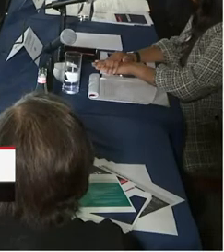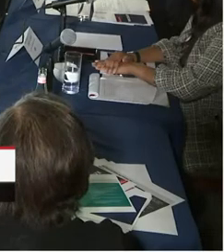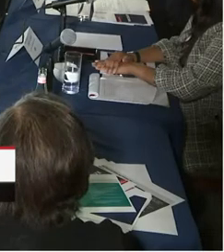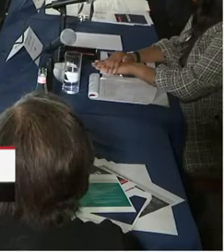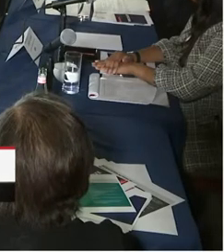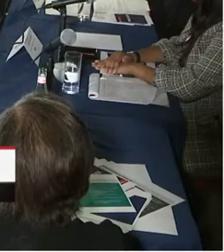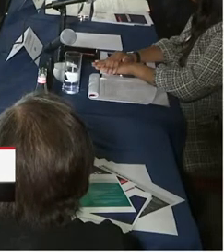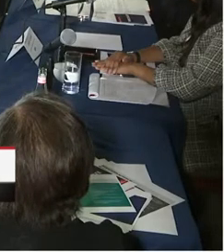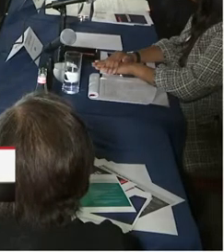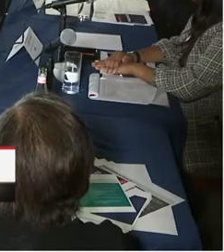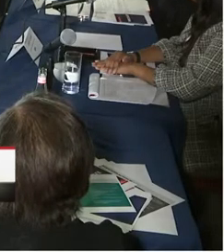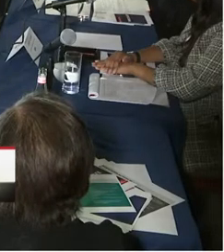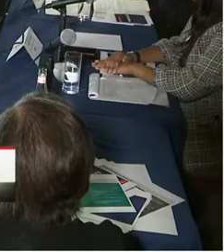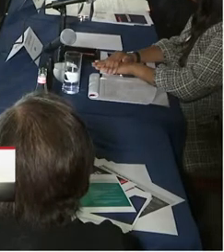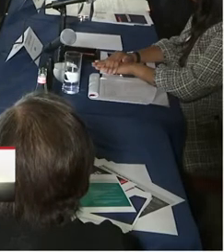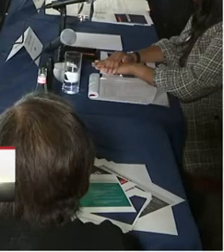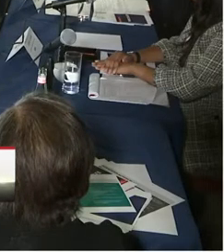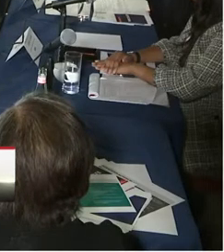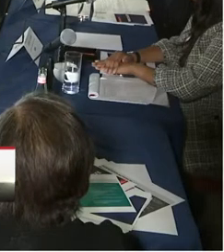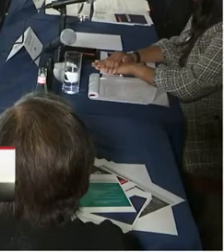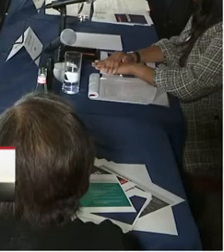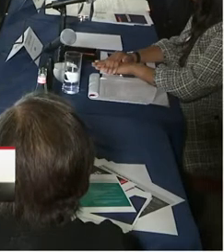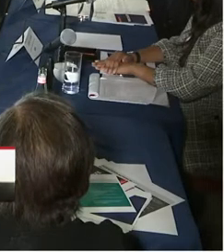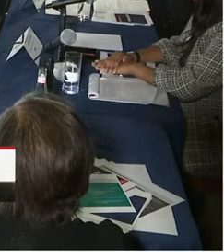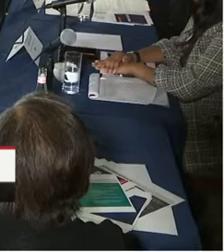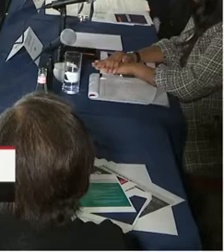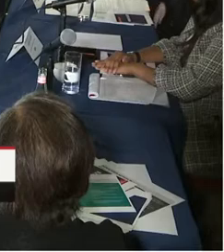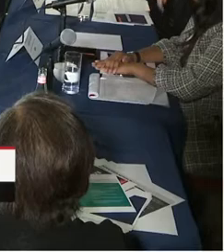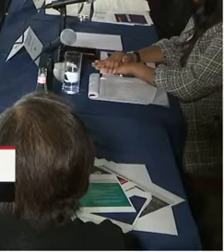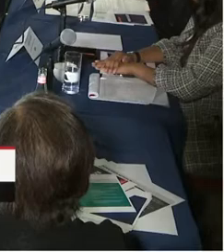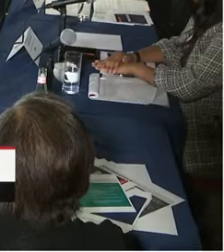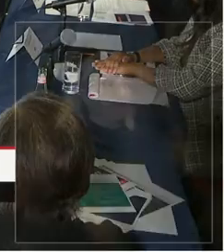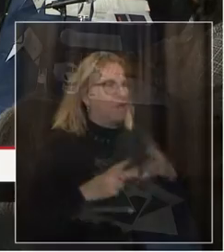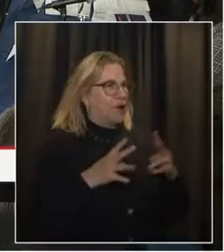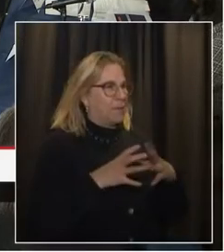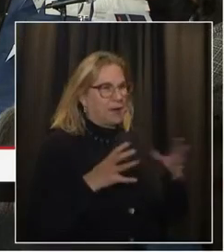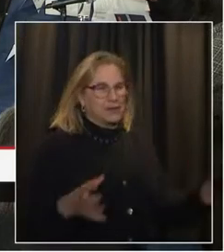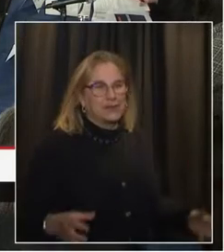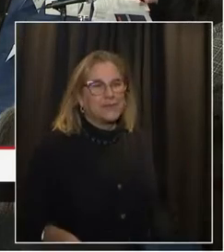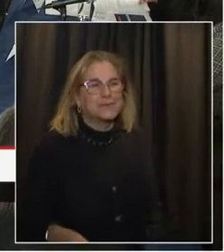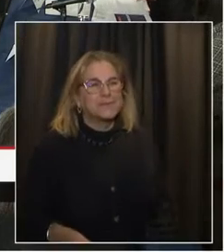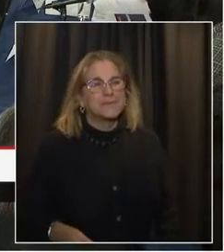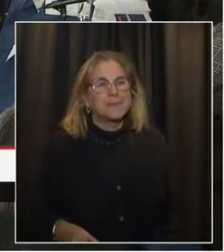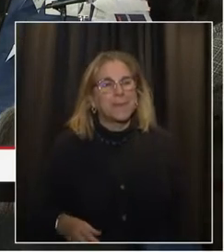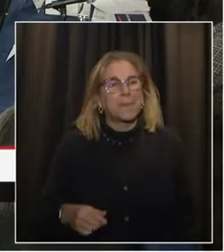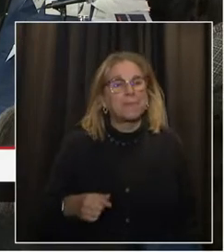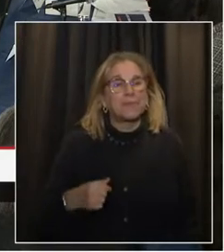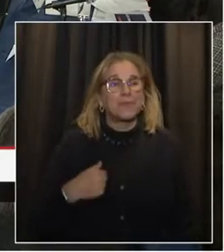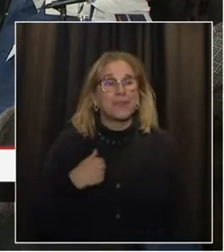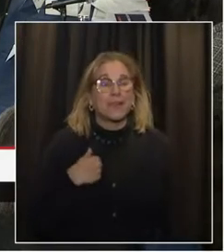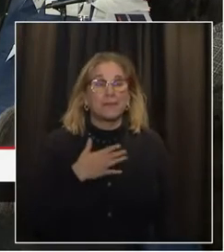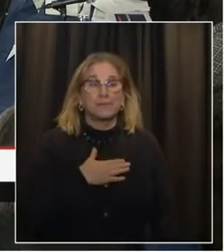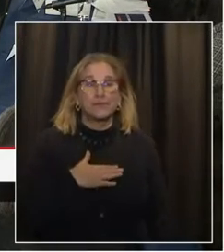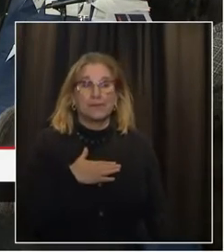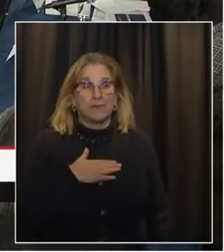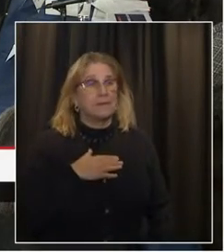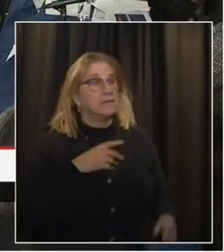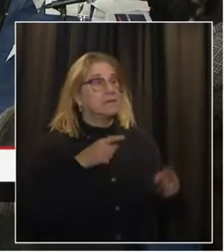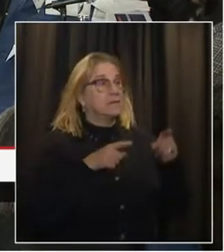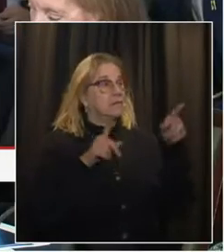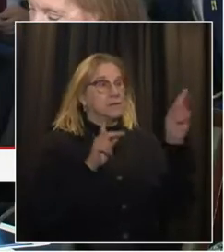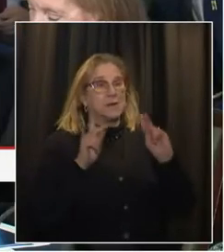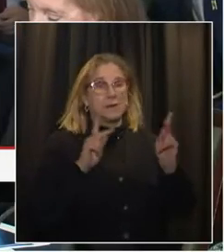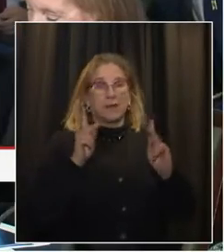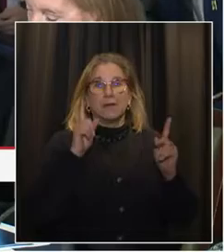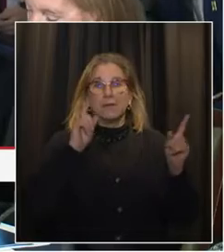Thanks. Ms. Mayor, thank you very much. And I appreciate the folks you've tapped to be on the task force and the hard work you guys are doing. I know I've